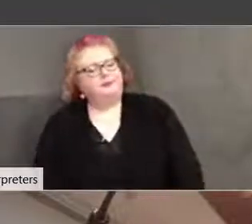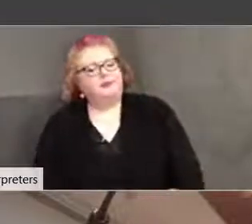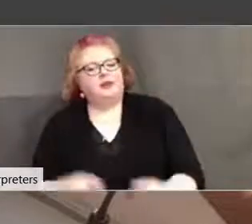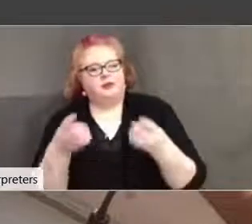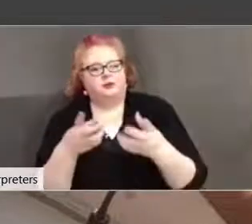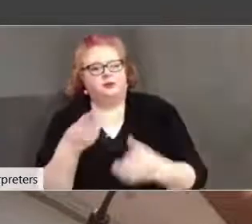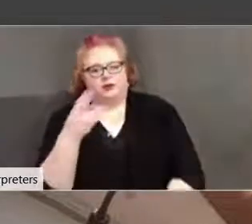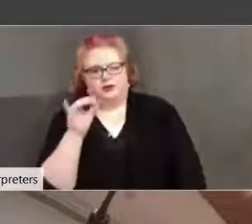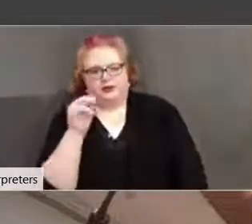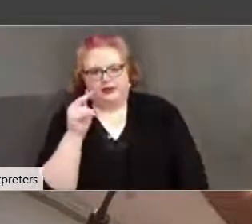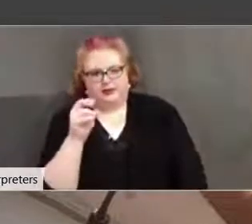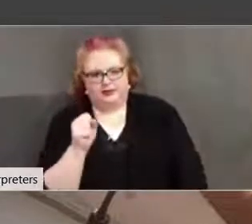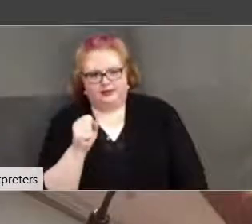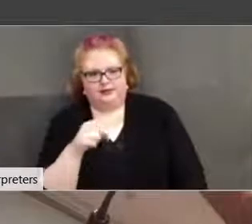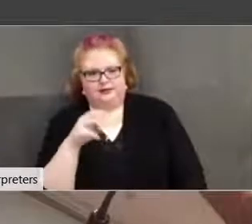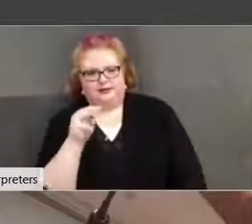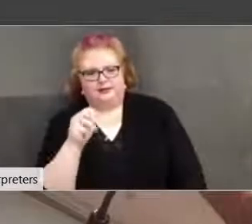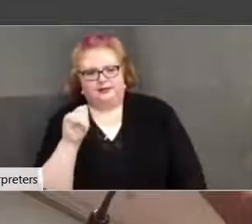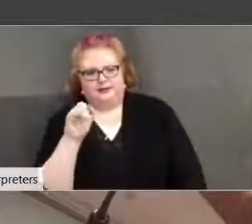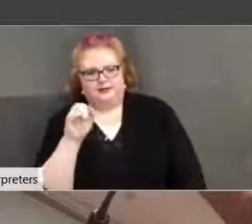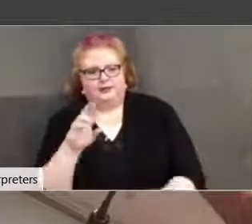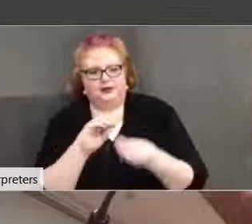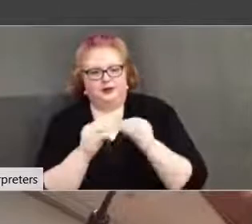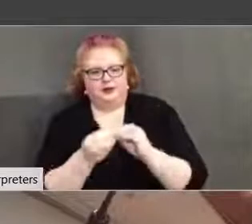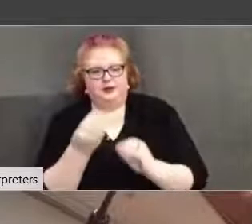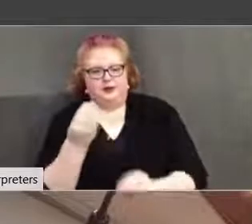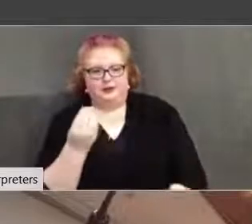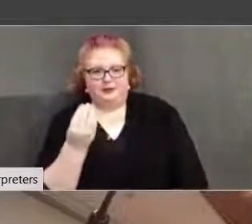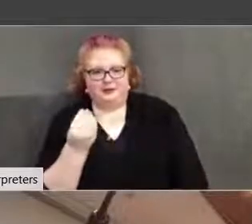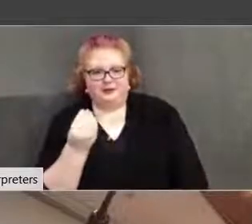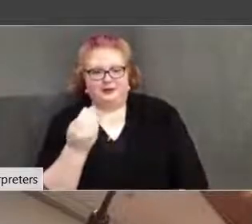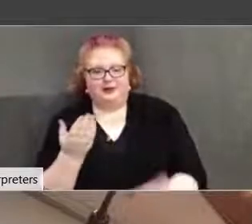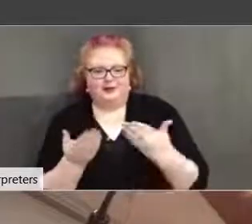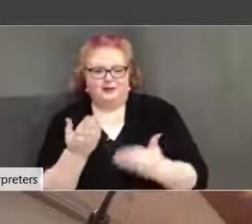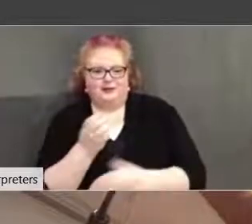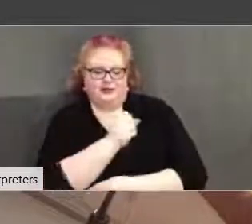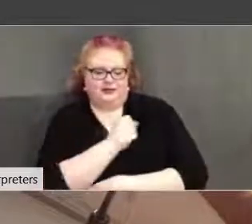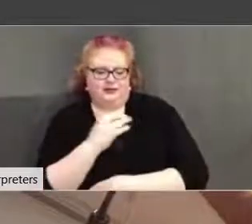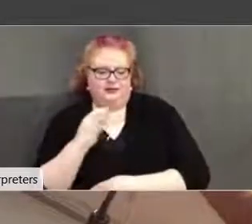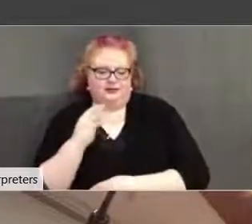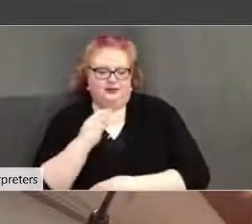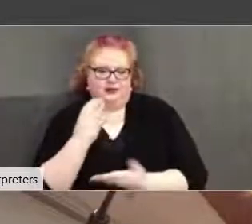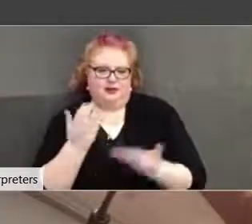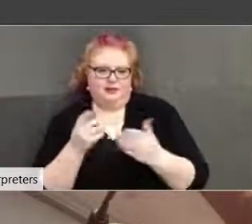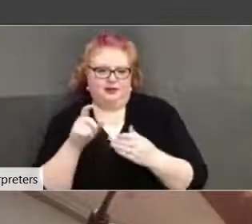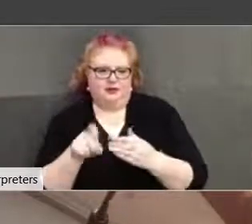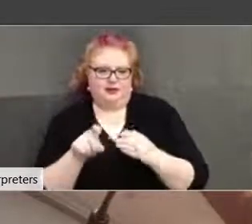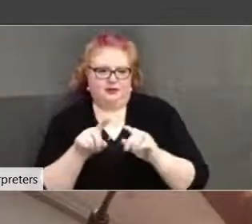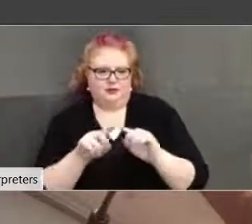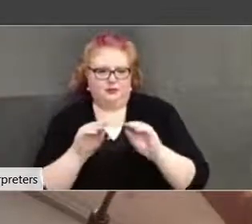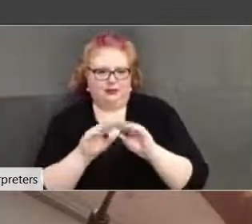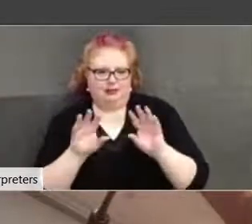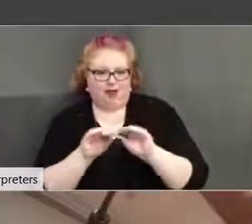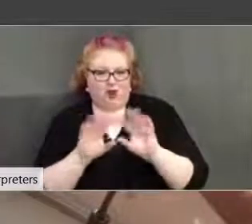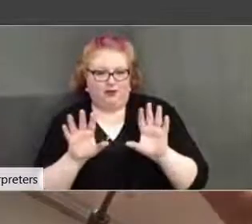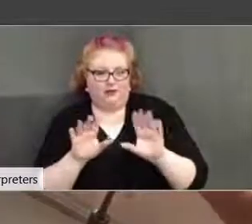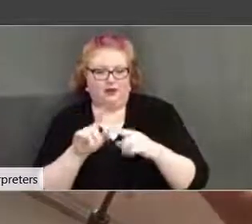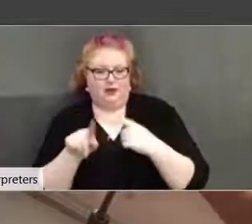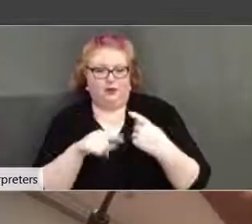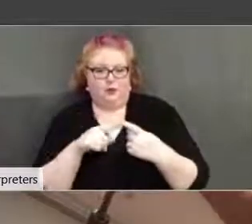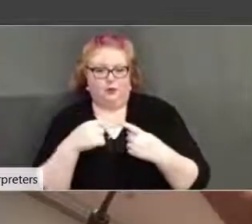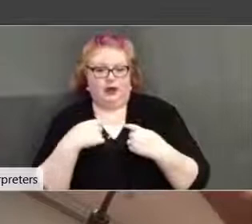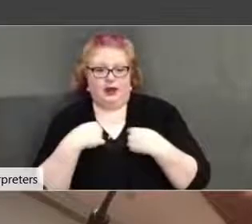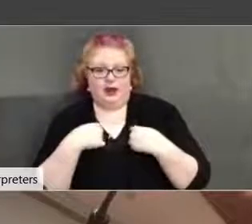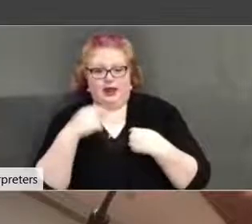Yes, Mayor, on item 14, staff may just need to clarify. When I Google